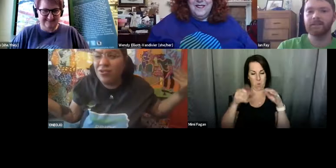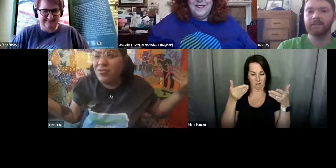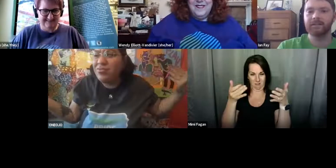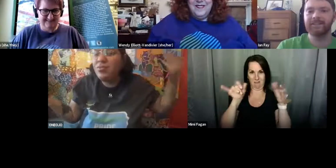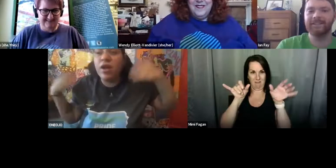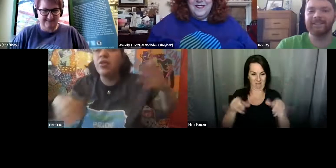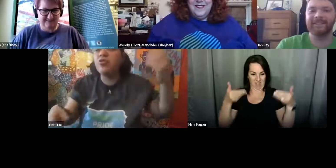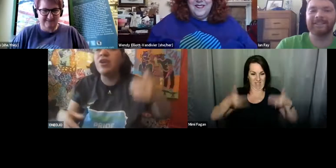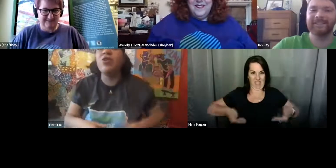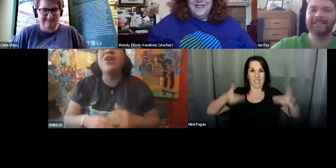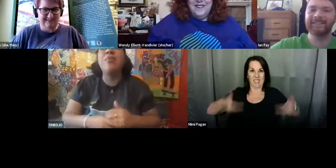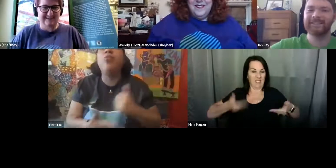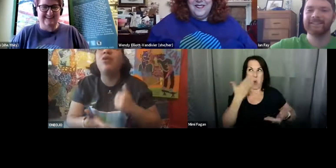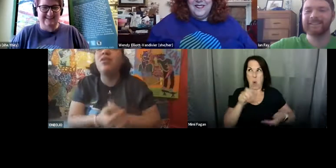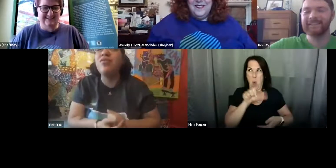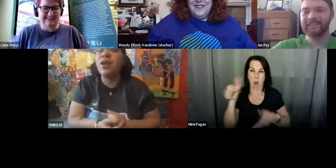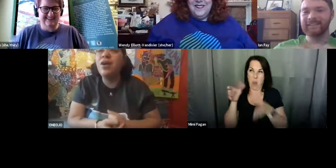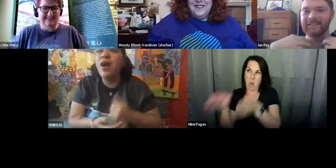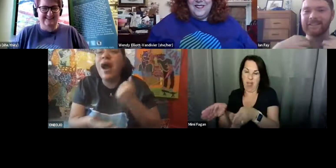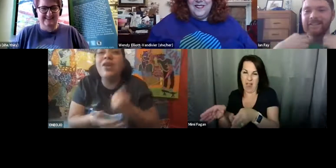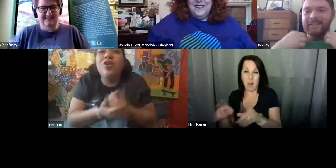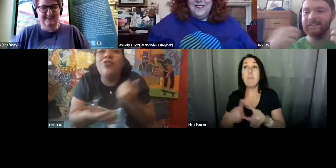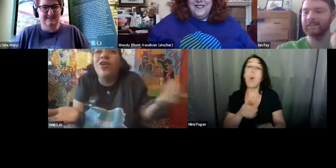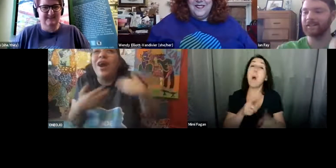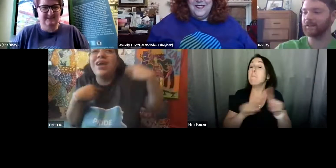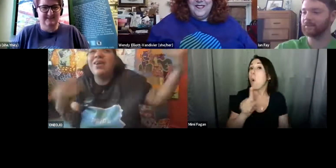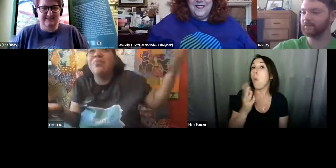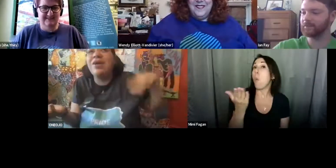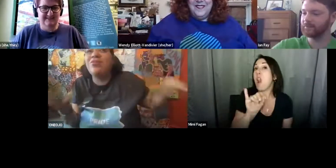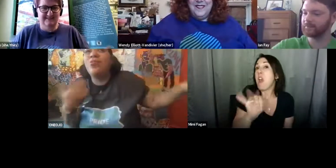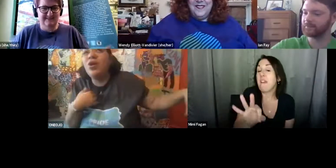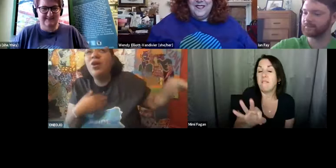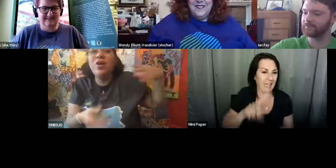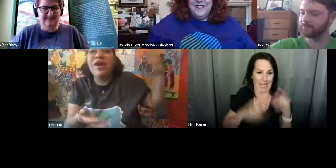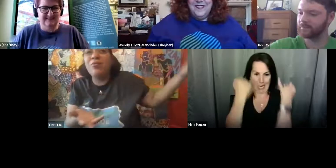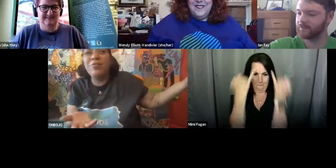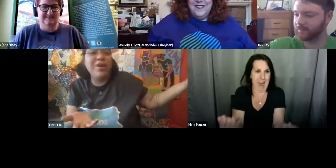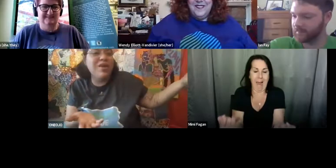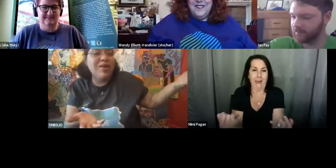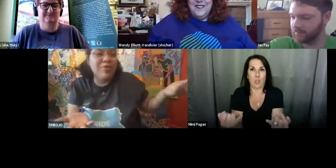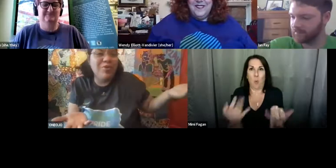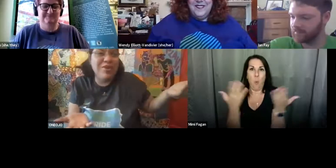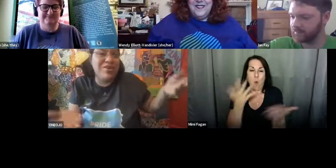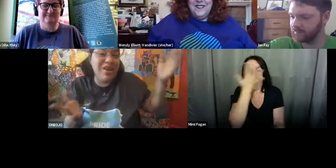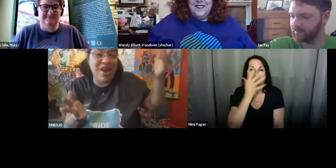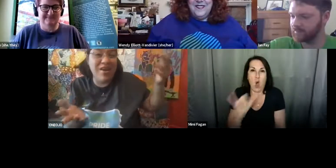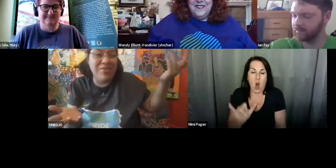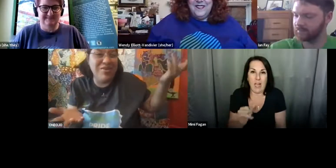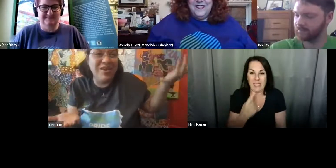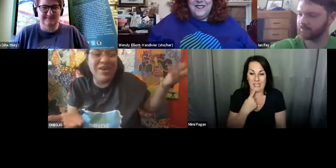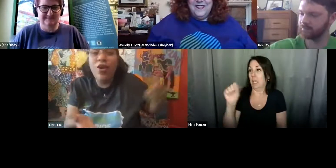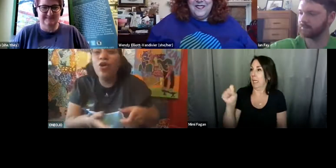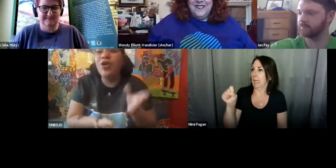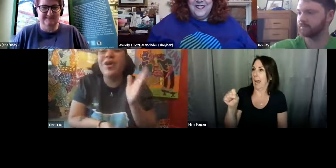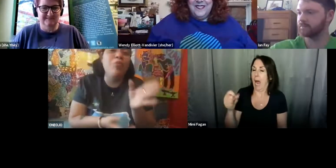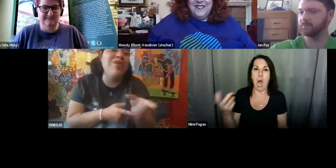know any other thing. They're like, yeah, but what if? Like, I don't know. I can't imagine what that would be like. What do you want me to say? Yeah, I'm going to